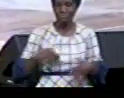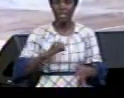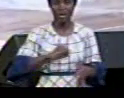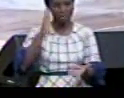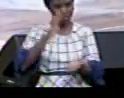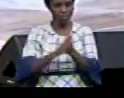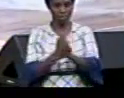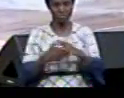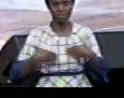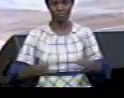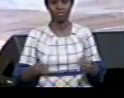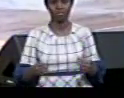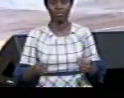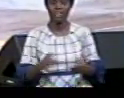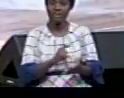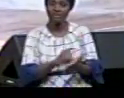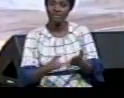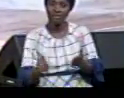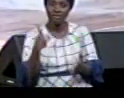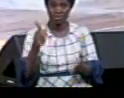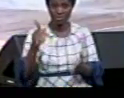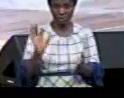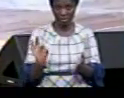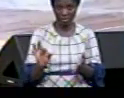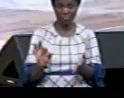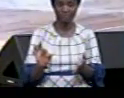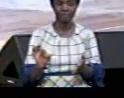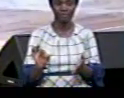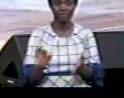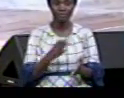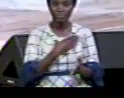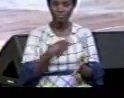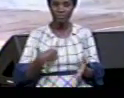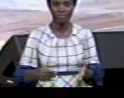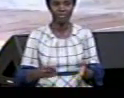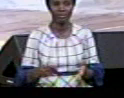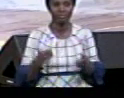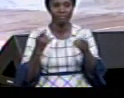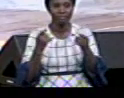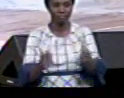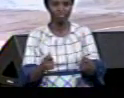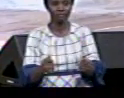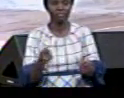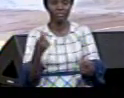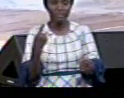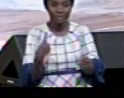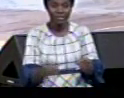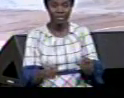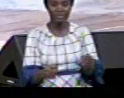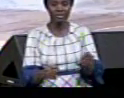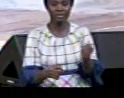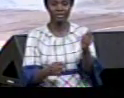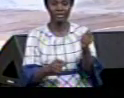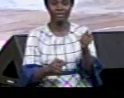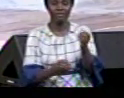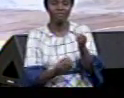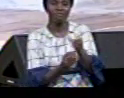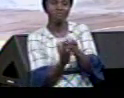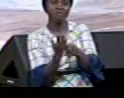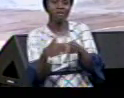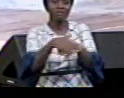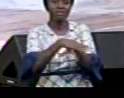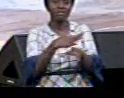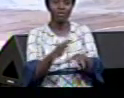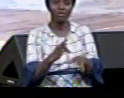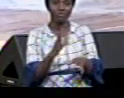Verse 29, and straightway the fountain of her blood was dried